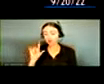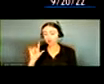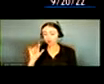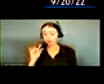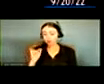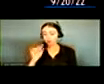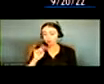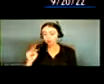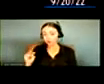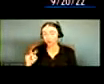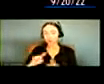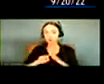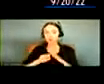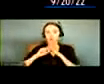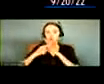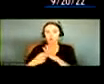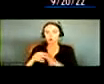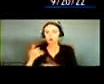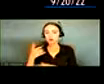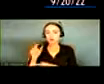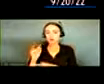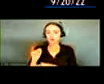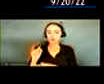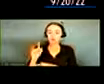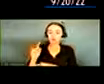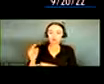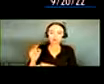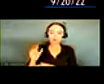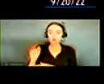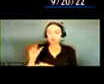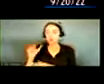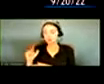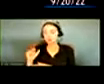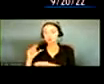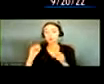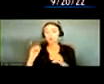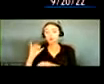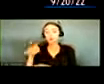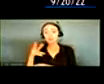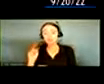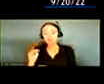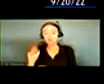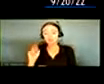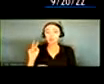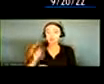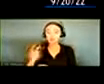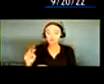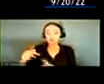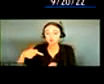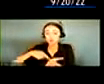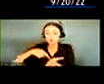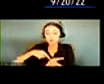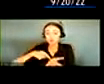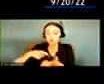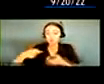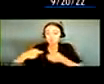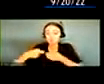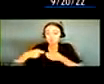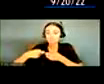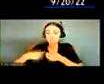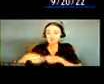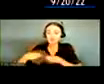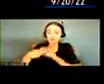ago on October 1, 2021. Thus, the January 2022 deadline would have given the battery stewardship organizations